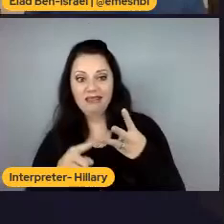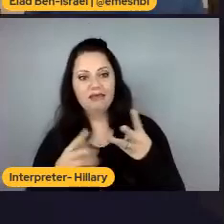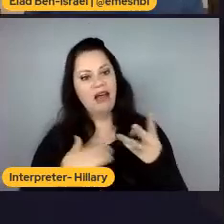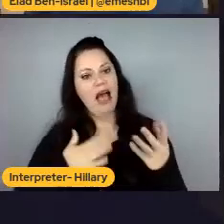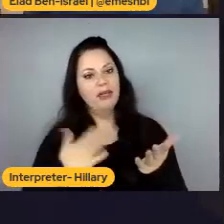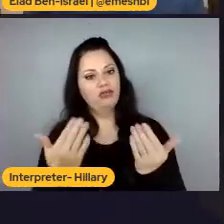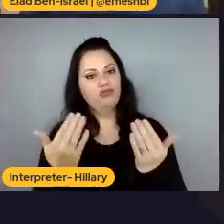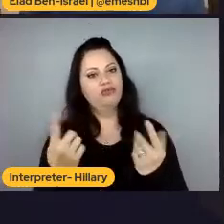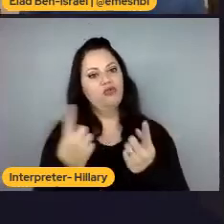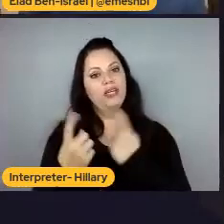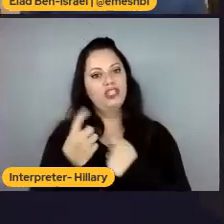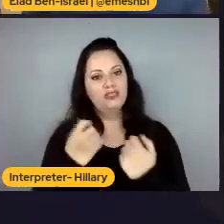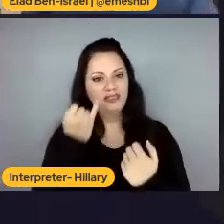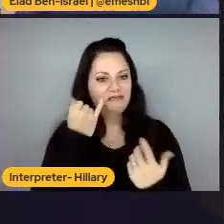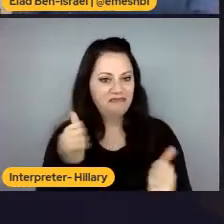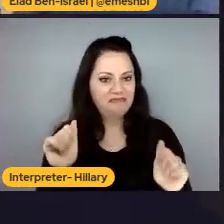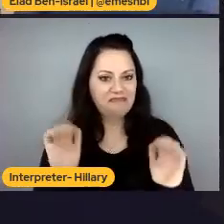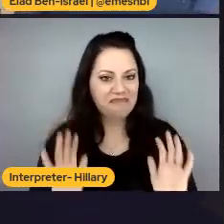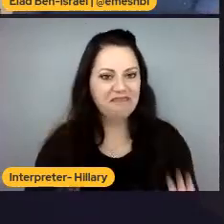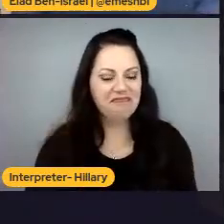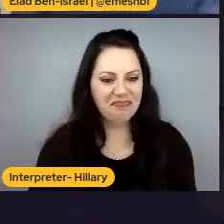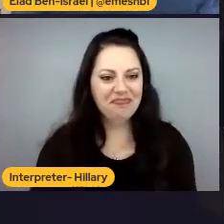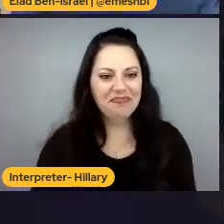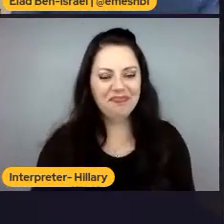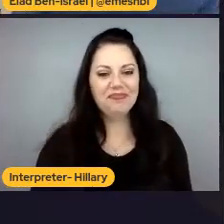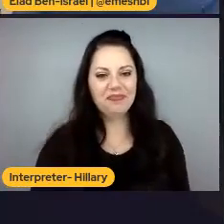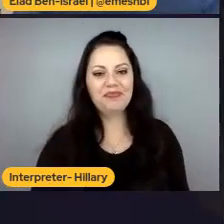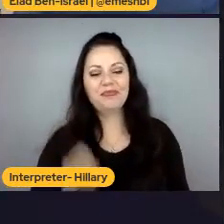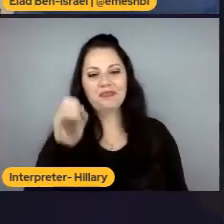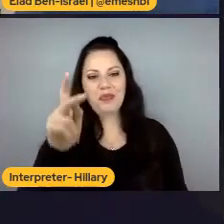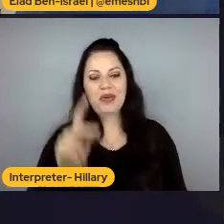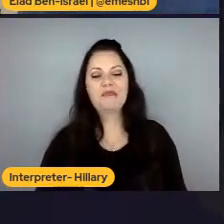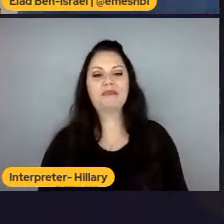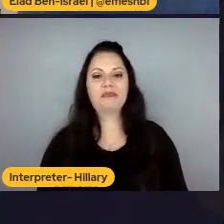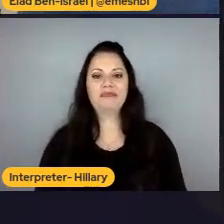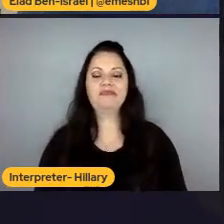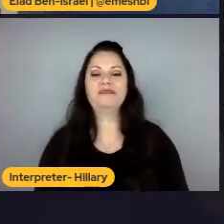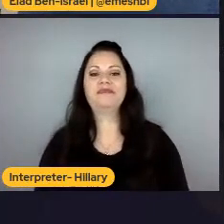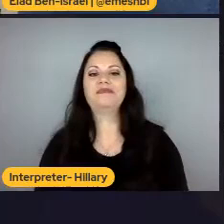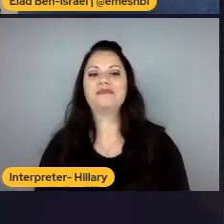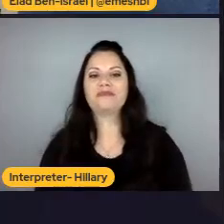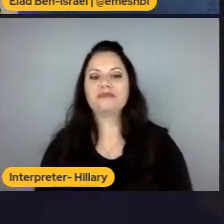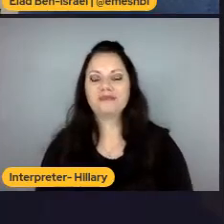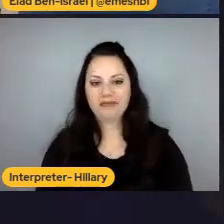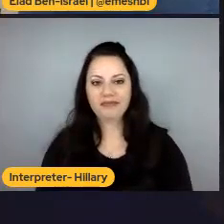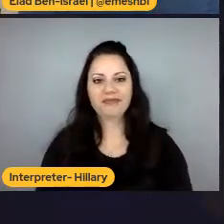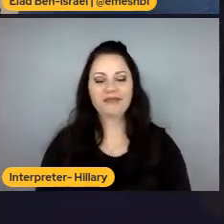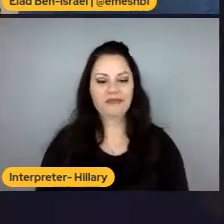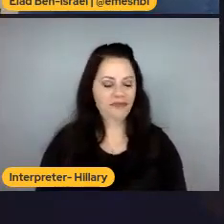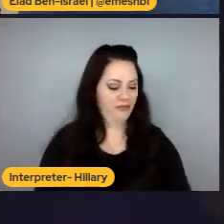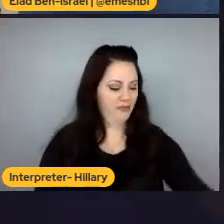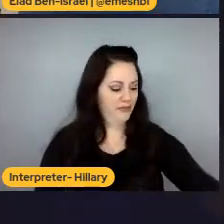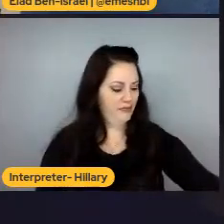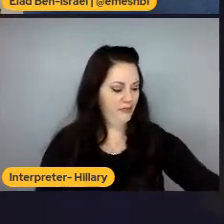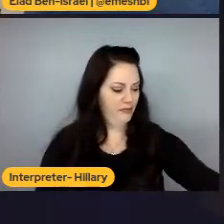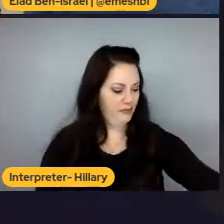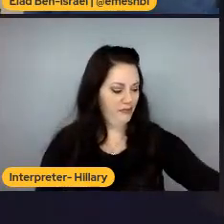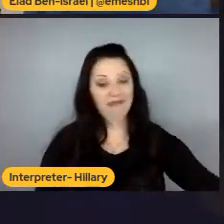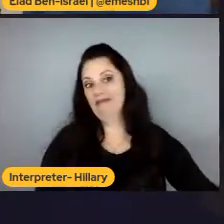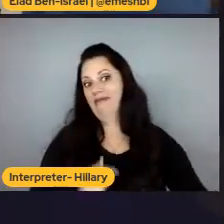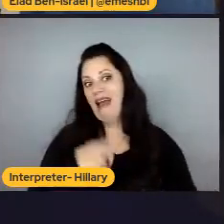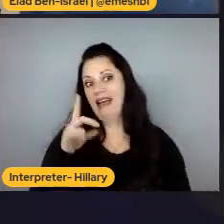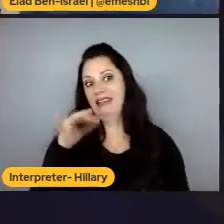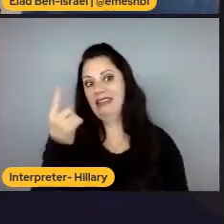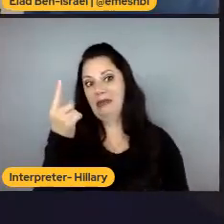more questions if there are any. Okay, so I actually did something that I shouldn't